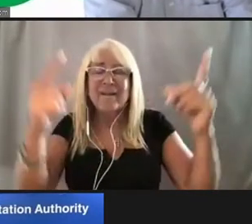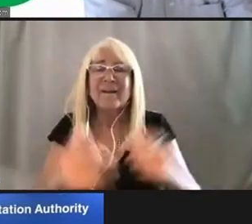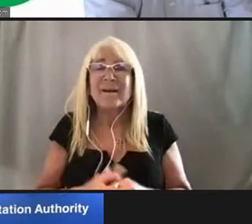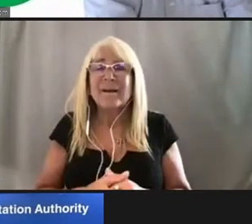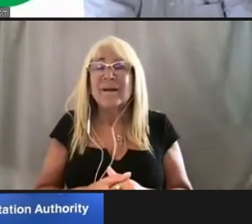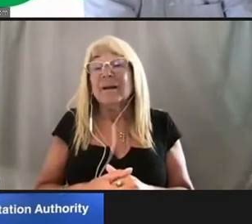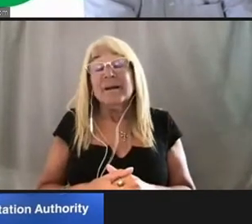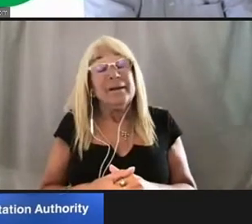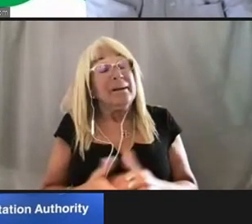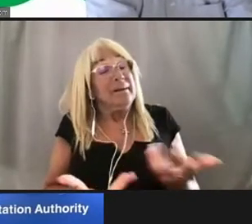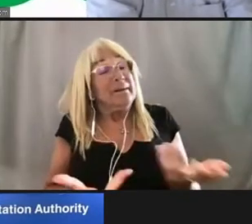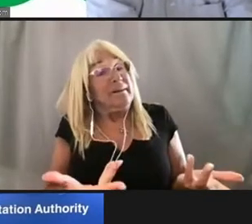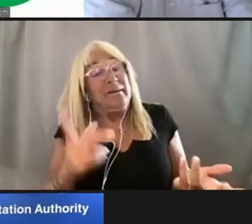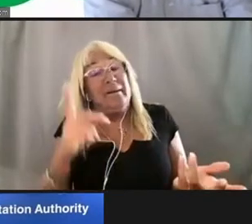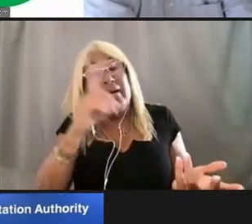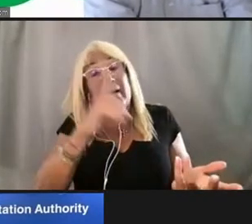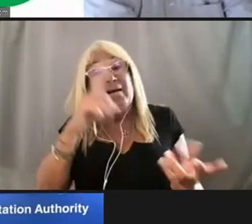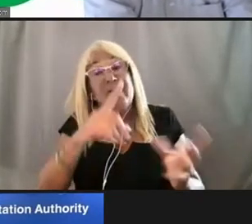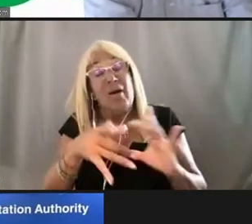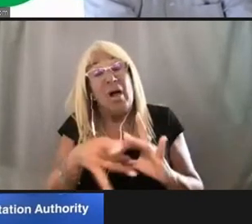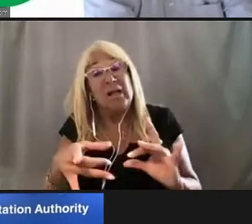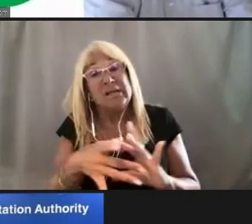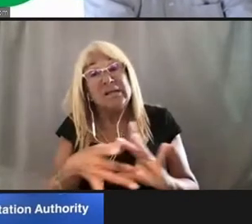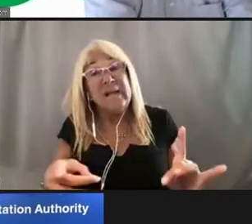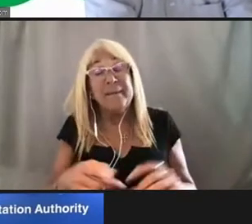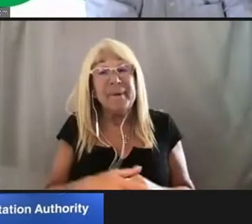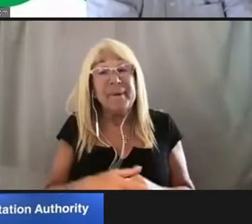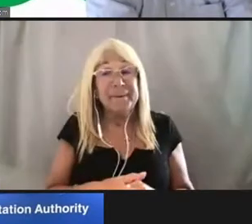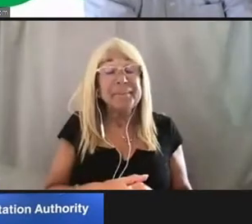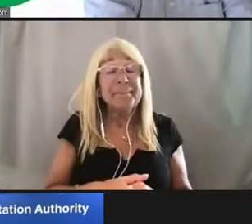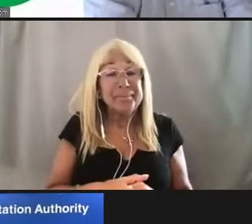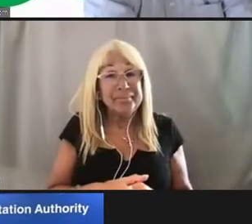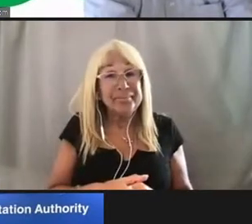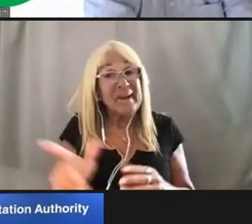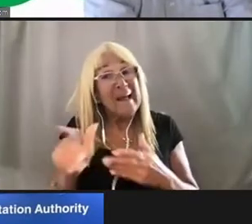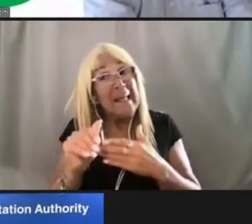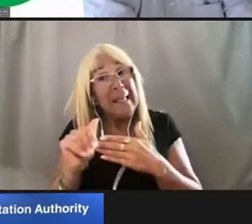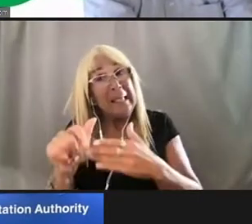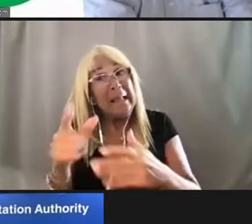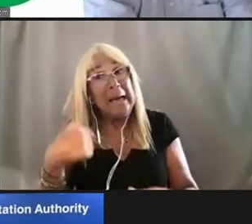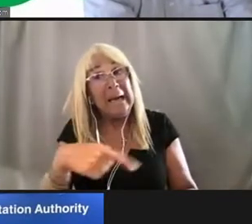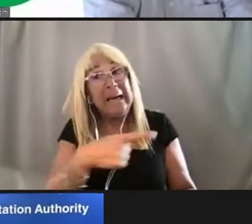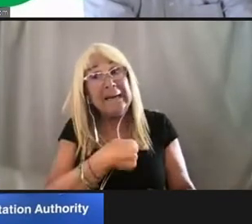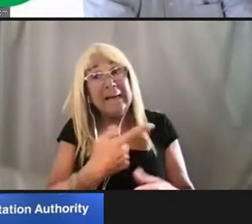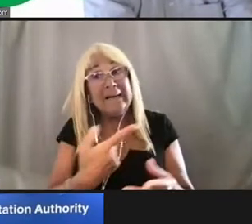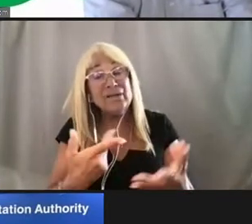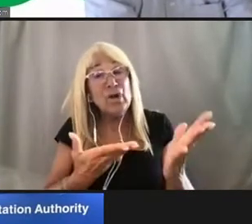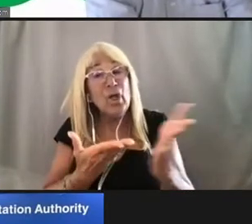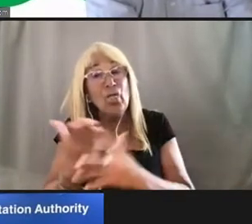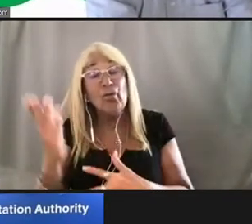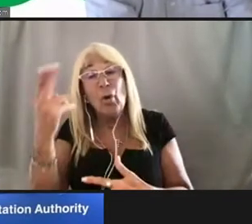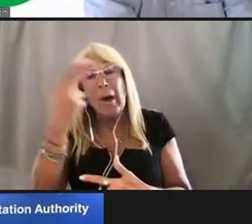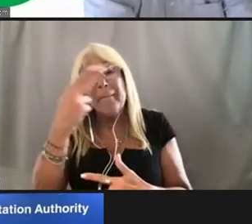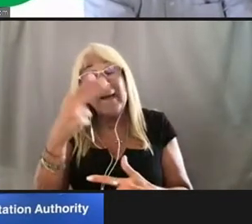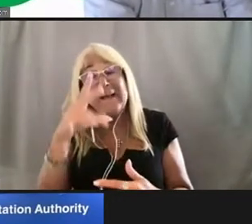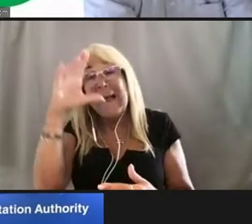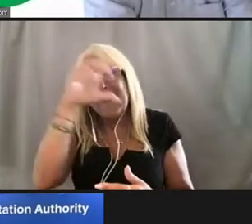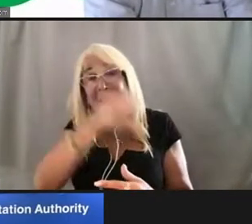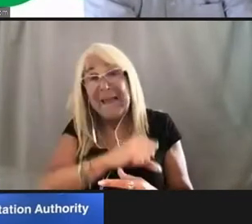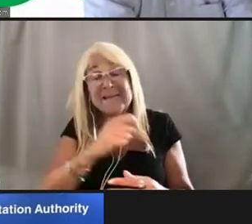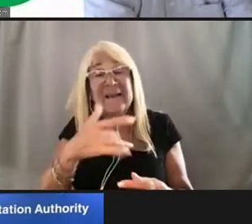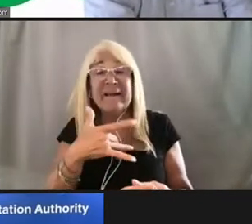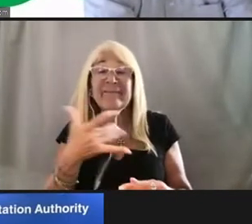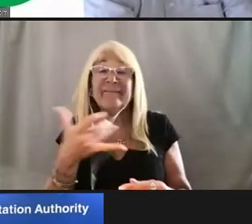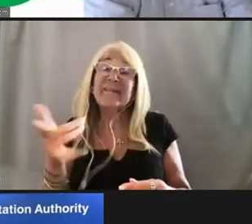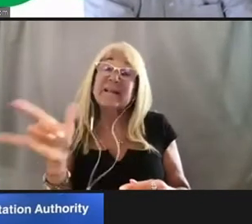is actually a false statement and we should take issue with the misleading of the public through hypotheses and guessing again this feels like